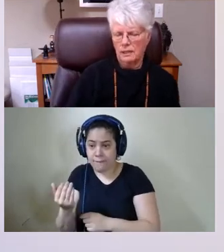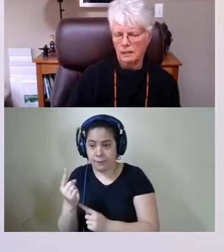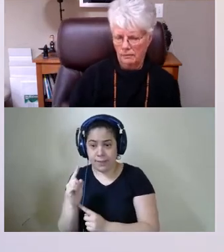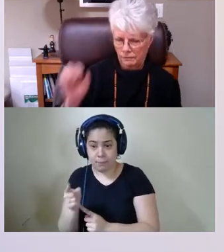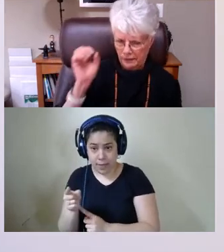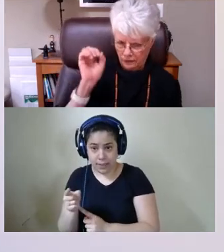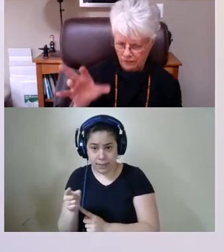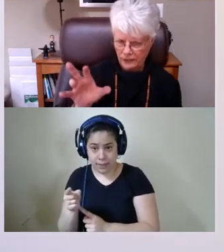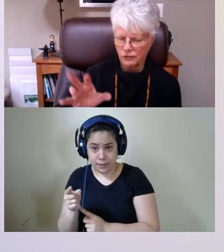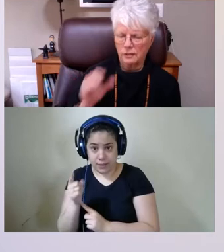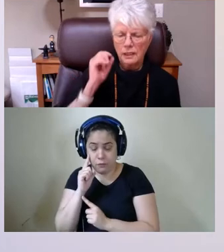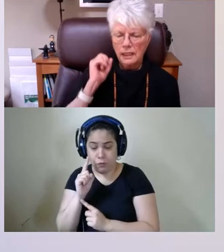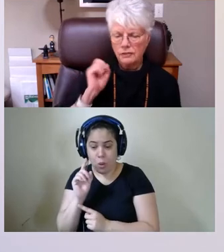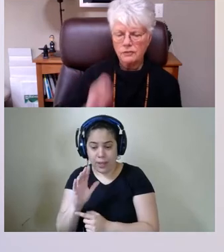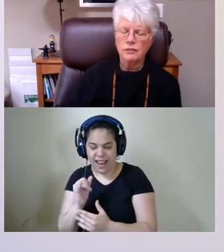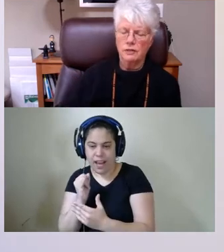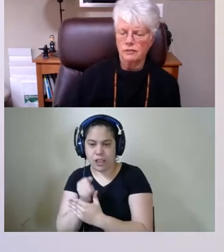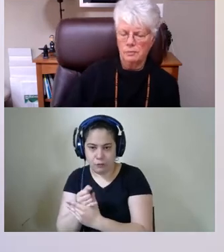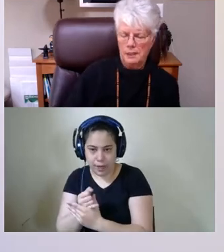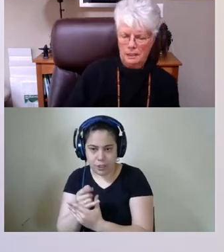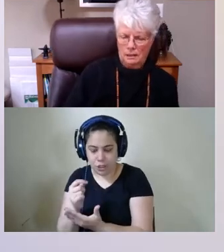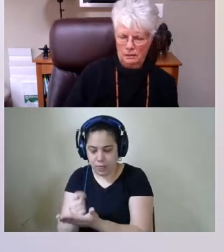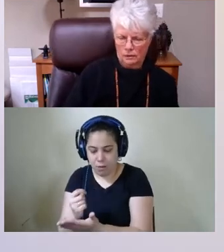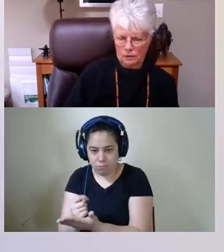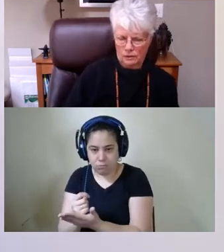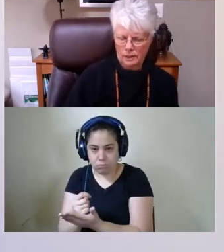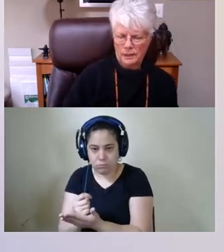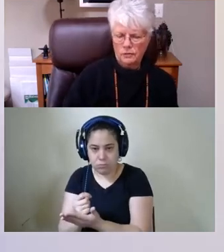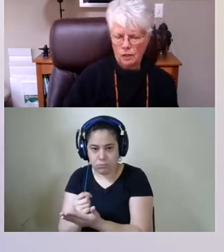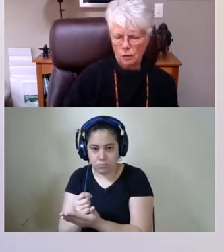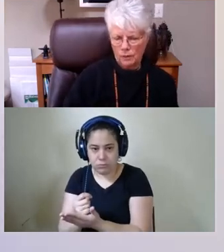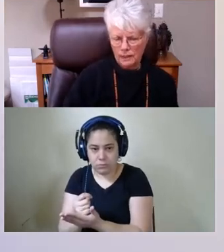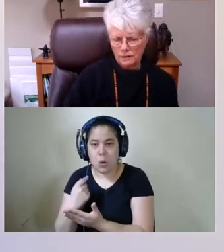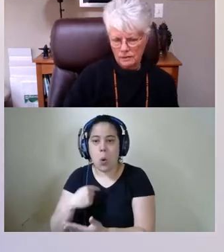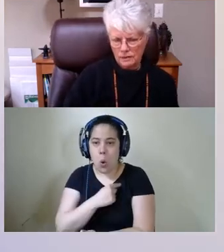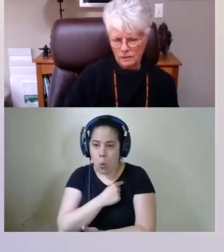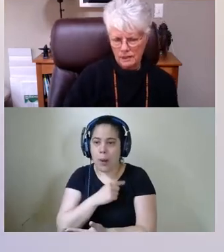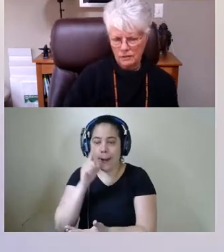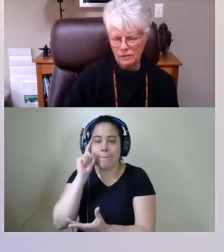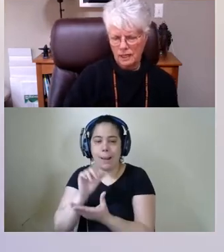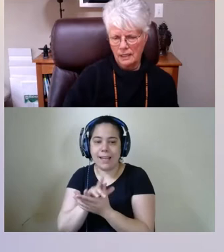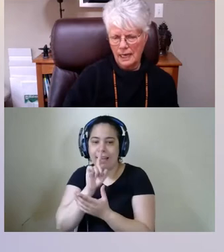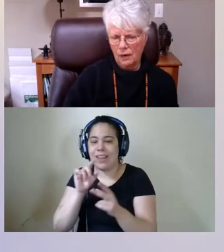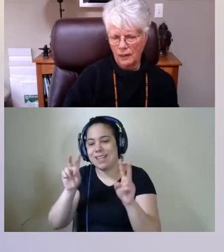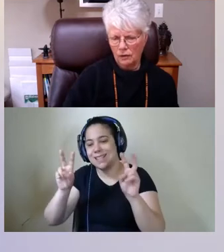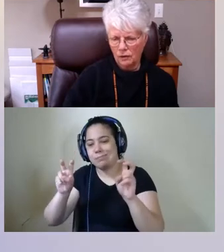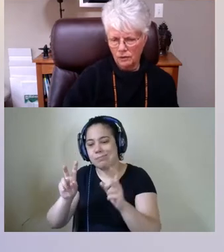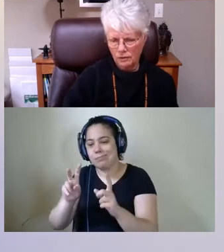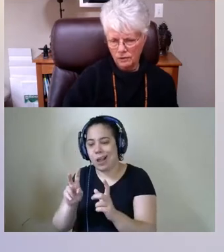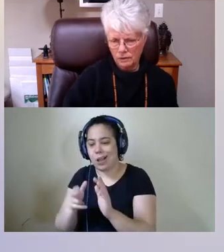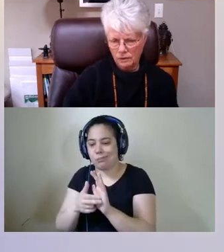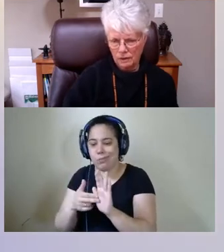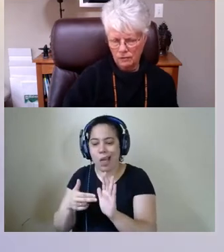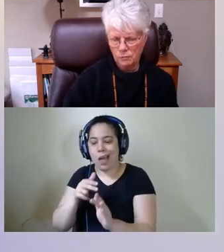minutes of intervention is considered to be learned. So this is now a